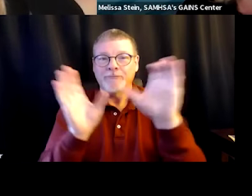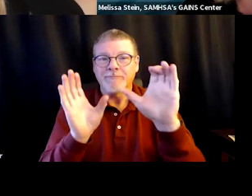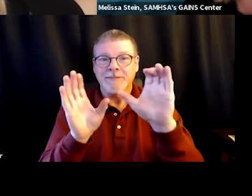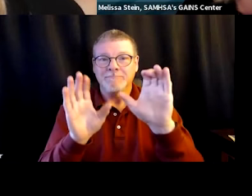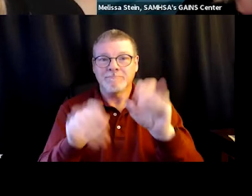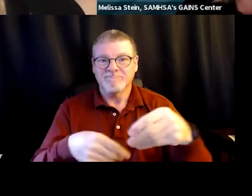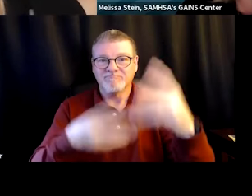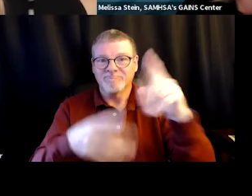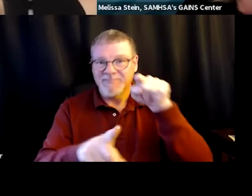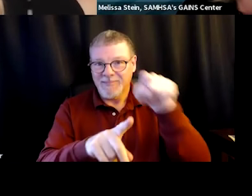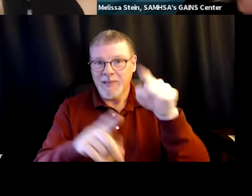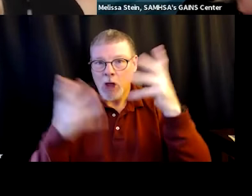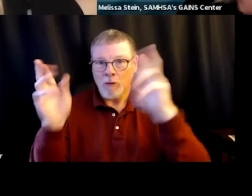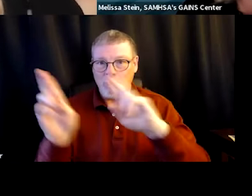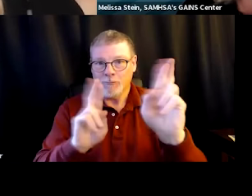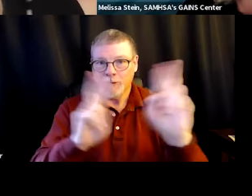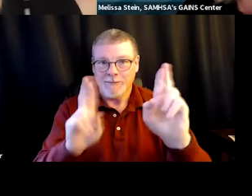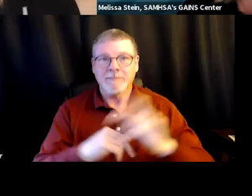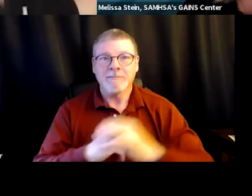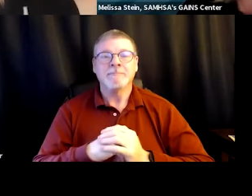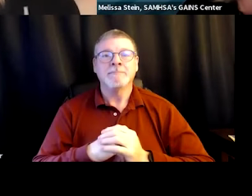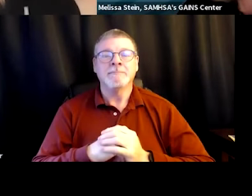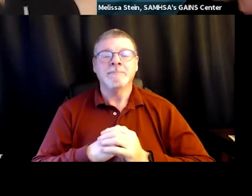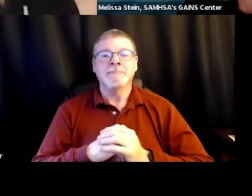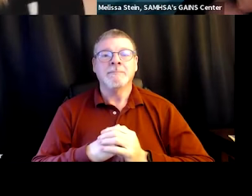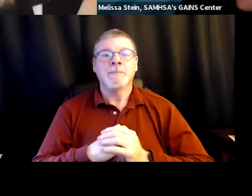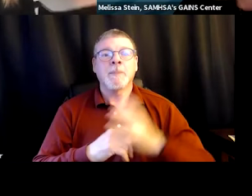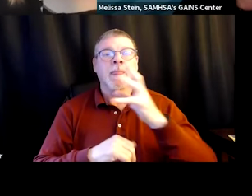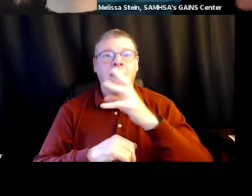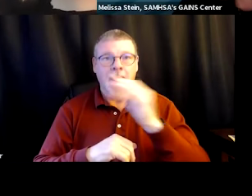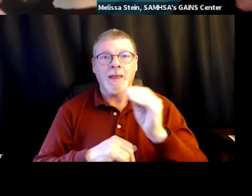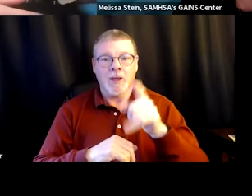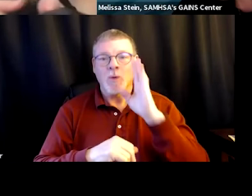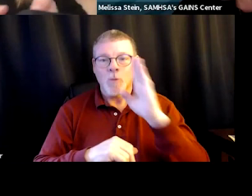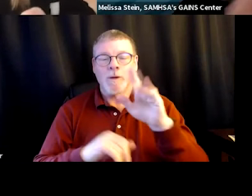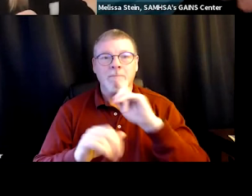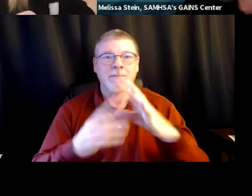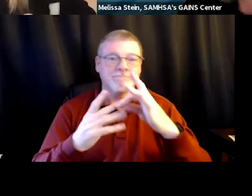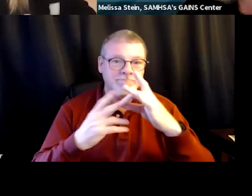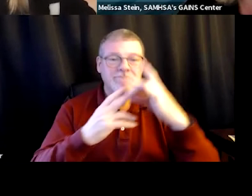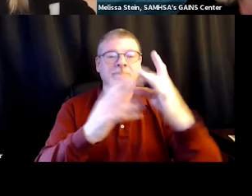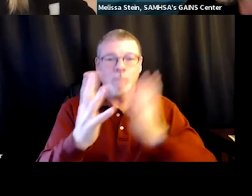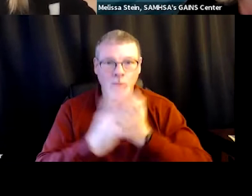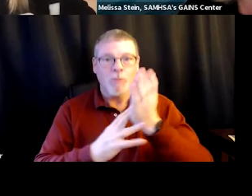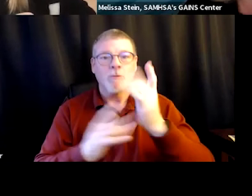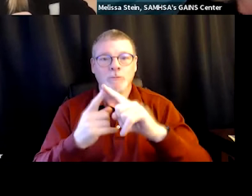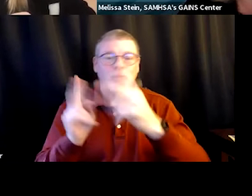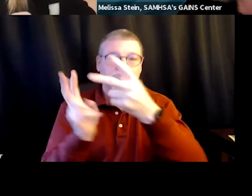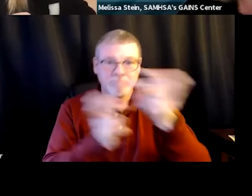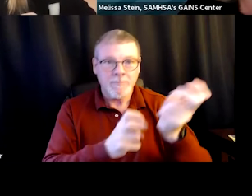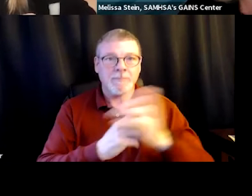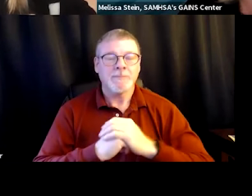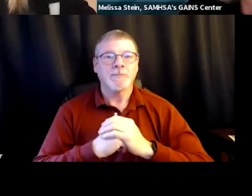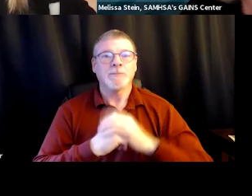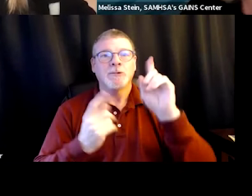chat. So be sure to click on that and your device will guide you through steps to download that certificate